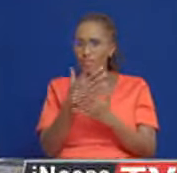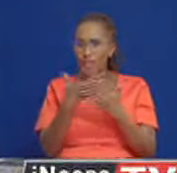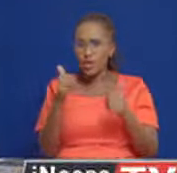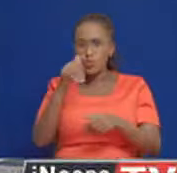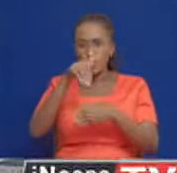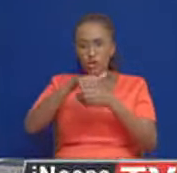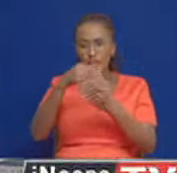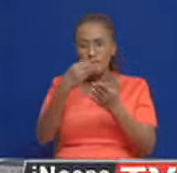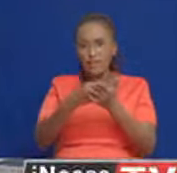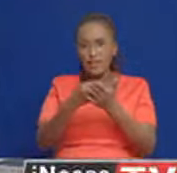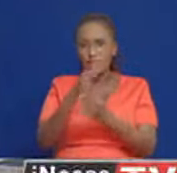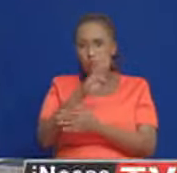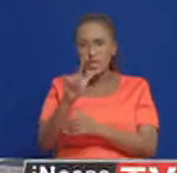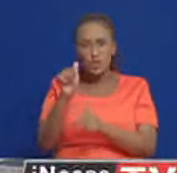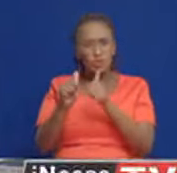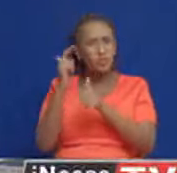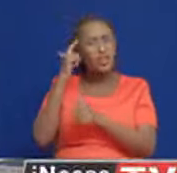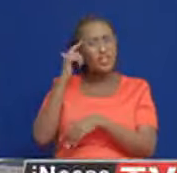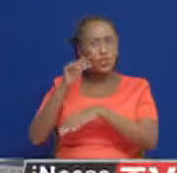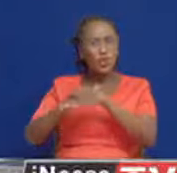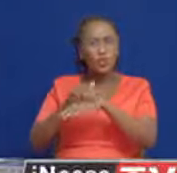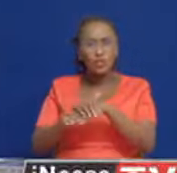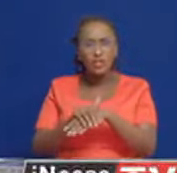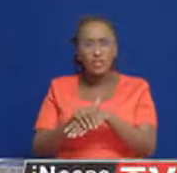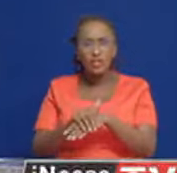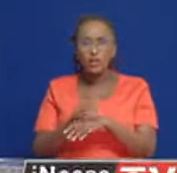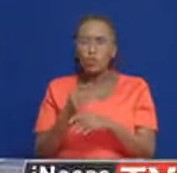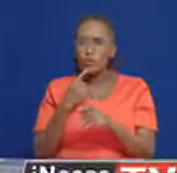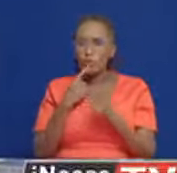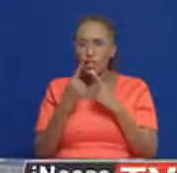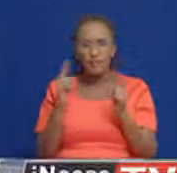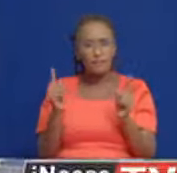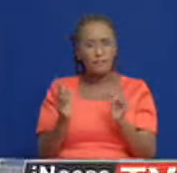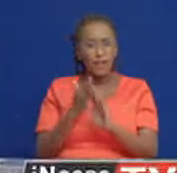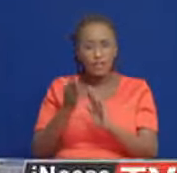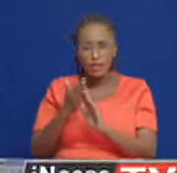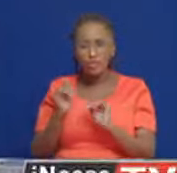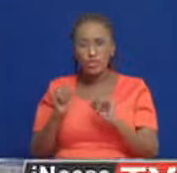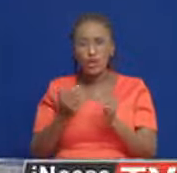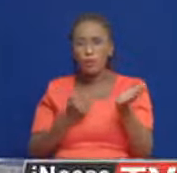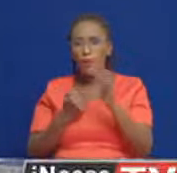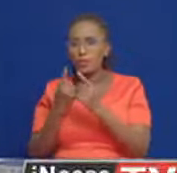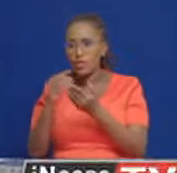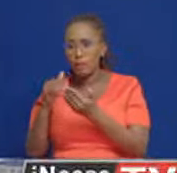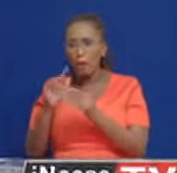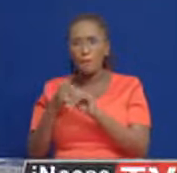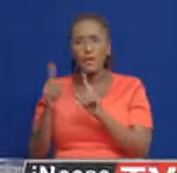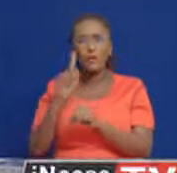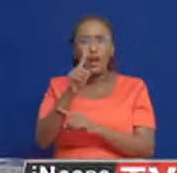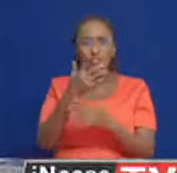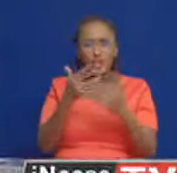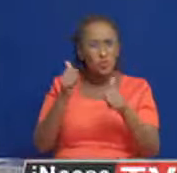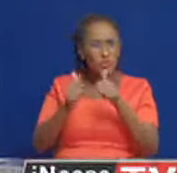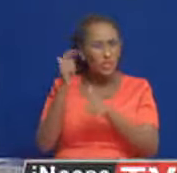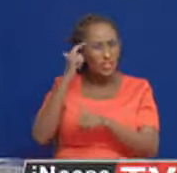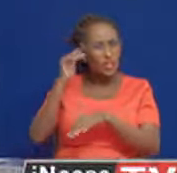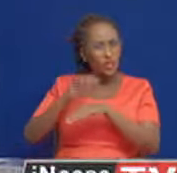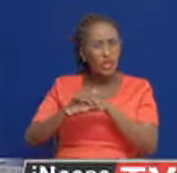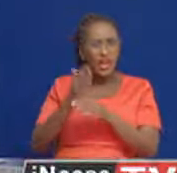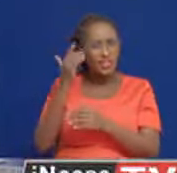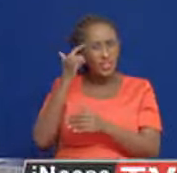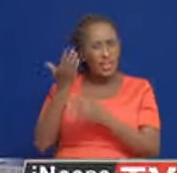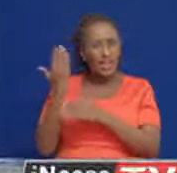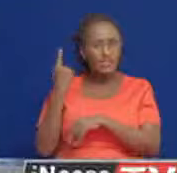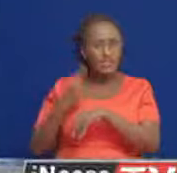bill for you that stands out? Just, you know, real quick, we'll come back and talk about it a little bit more. But what is the one thing? And, you know, I think like last time